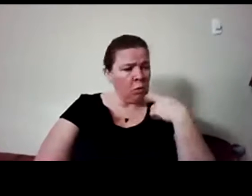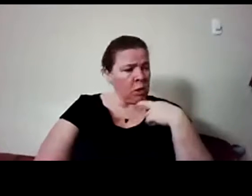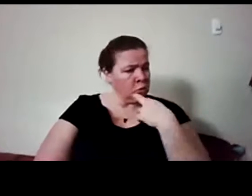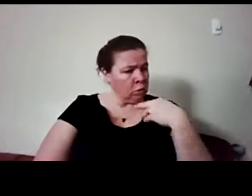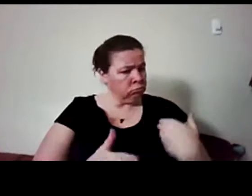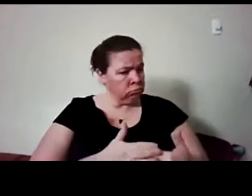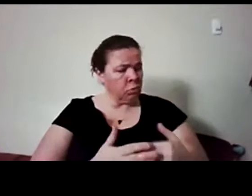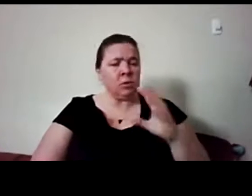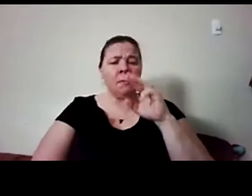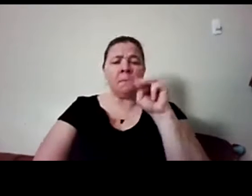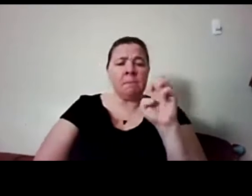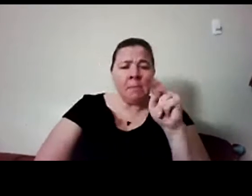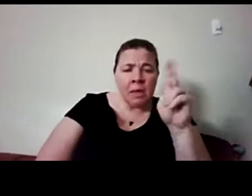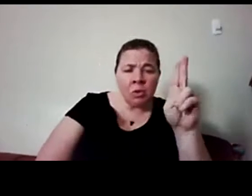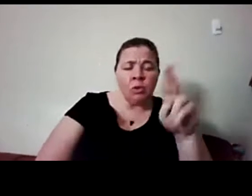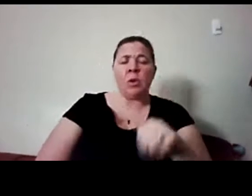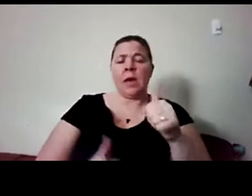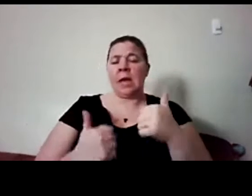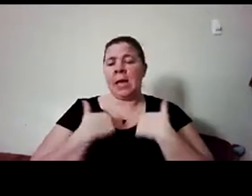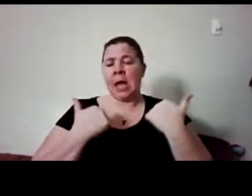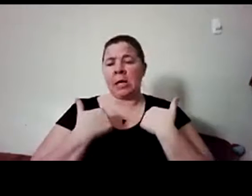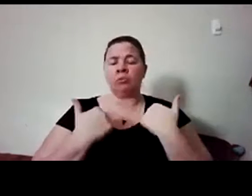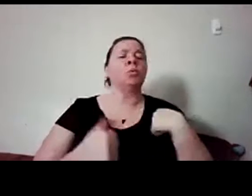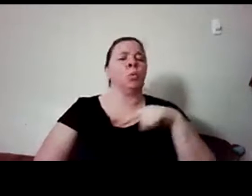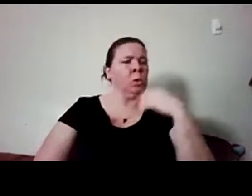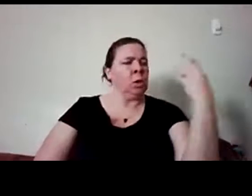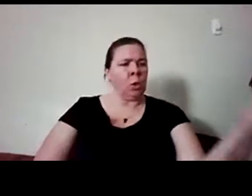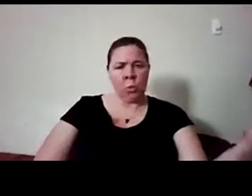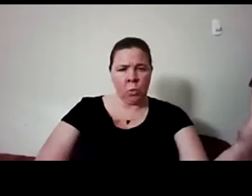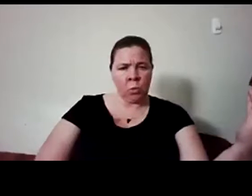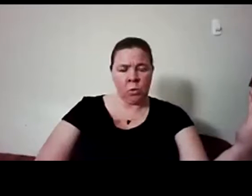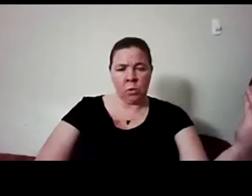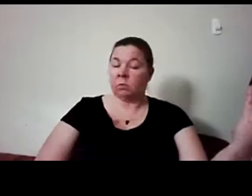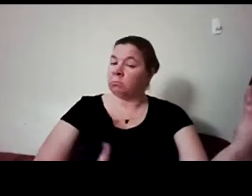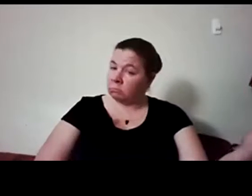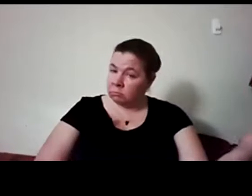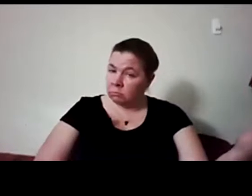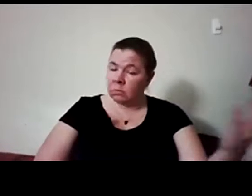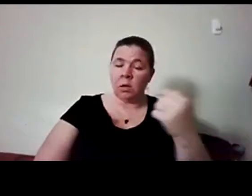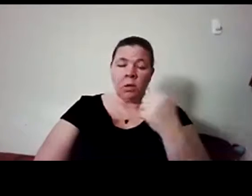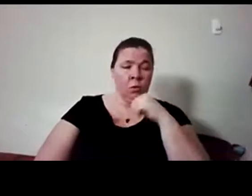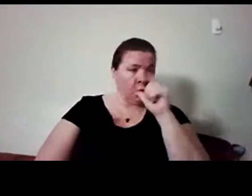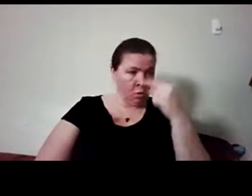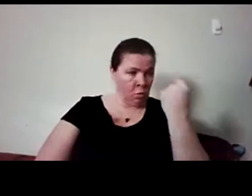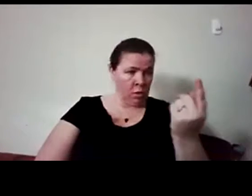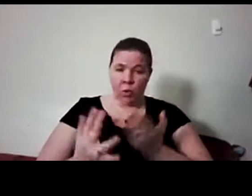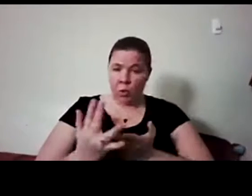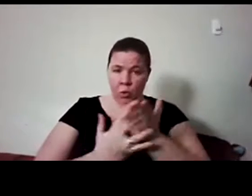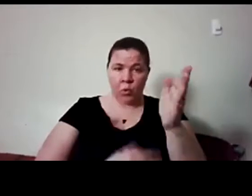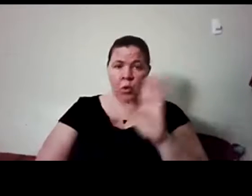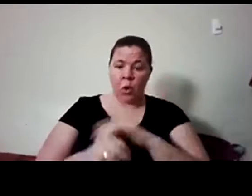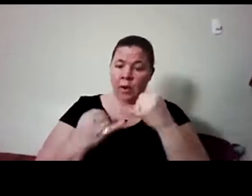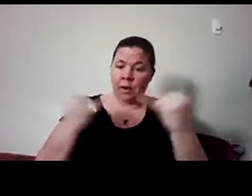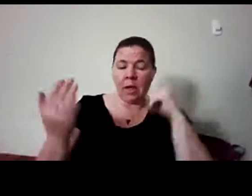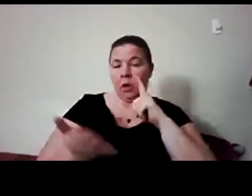a menu, found the address, and we are there. I bet you we're not the only ones there that came through our online